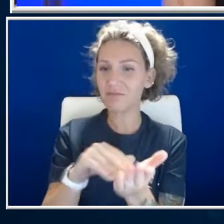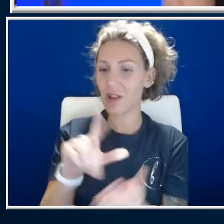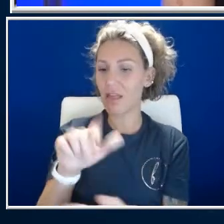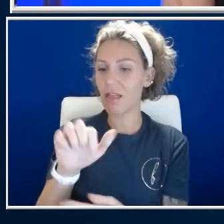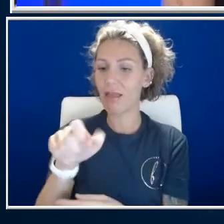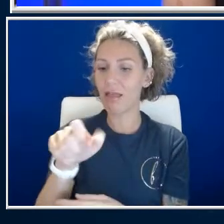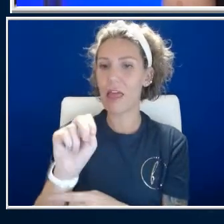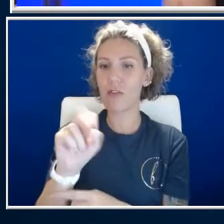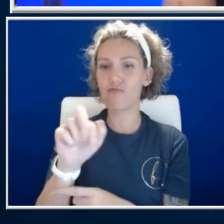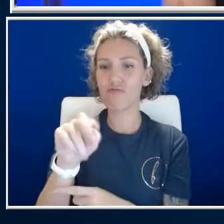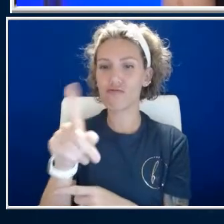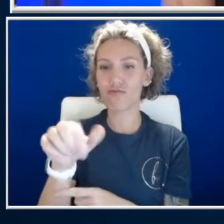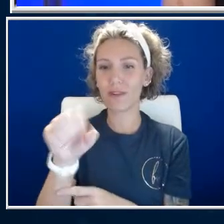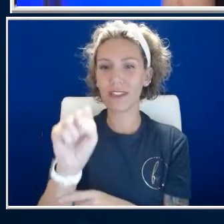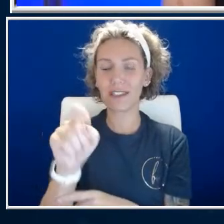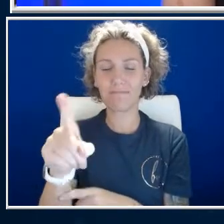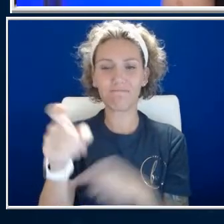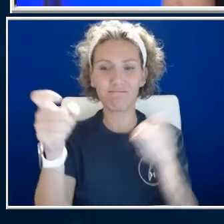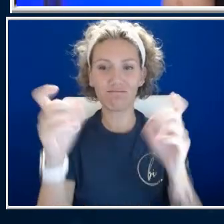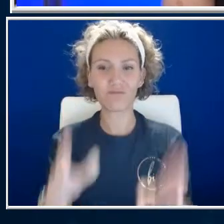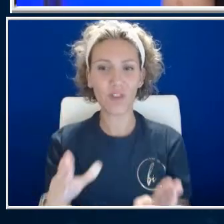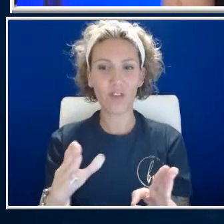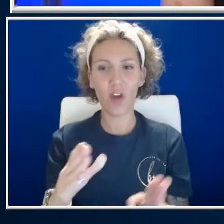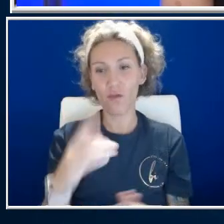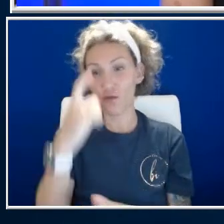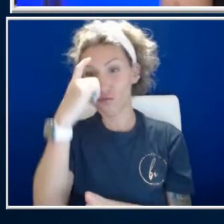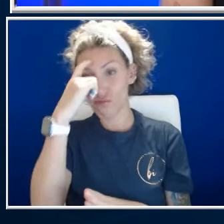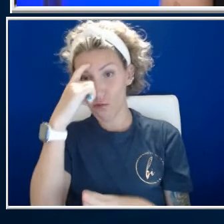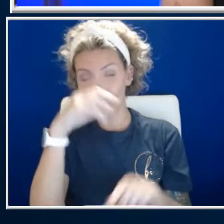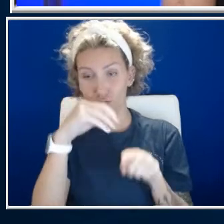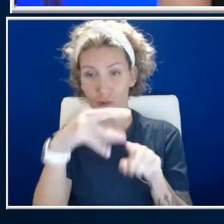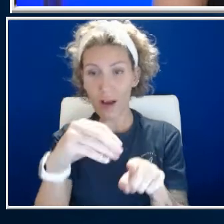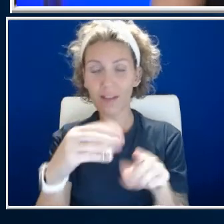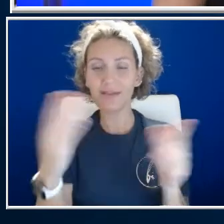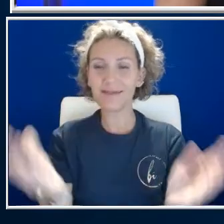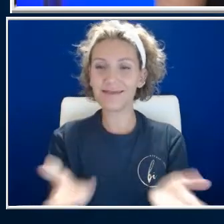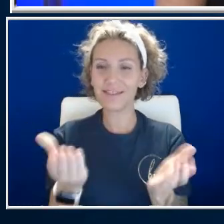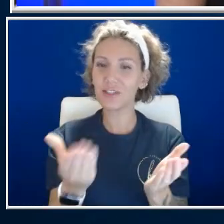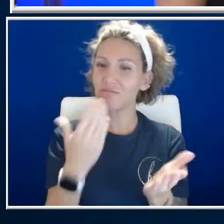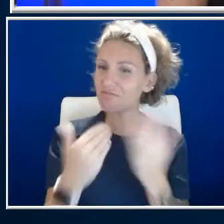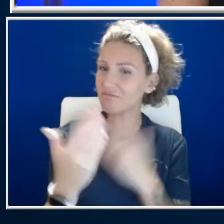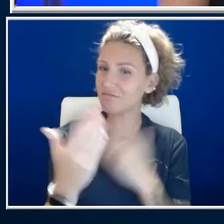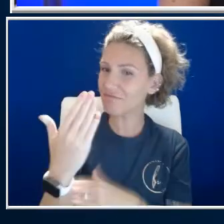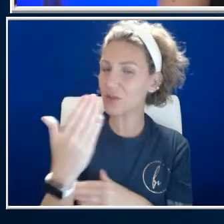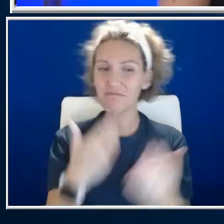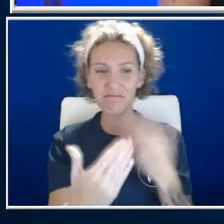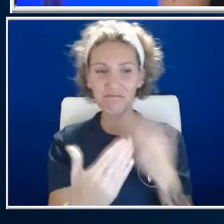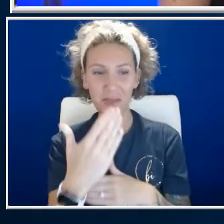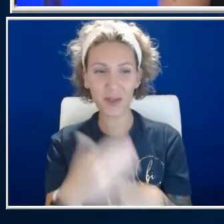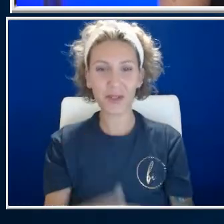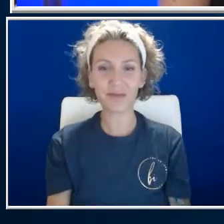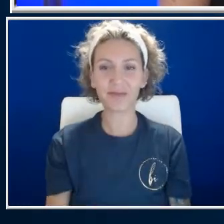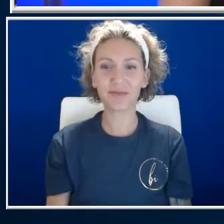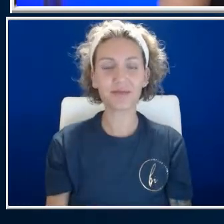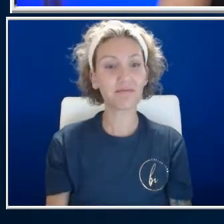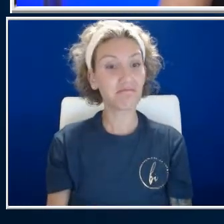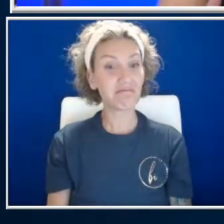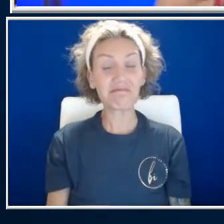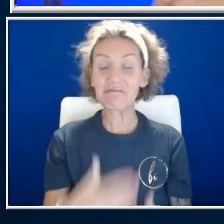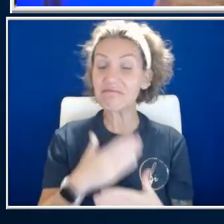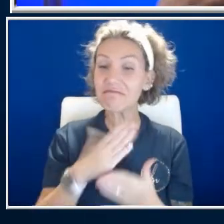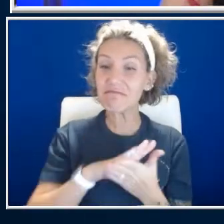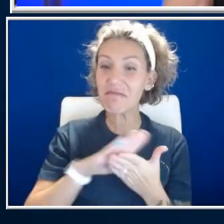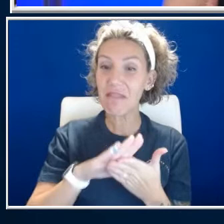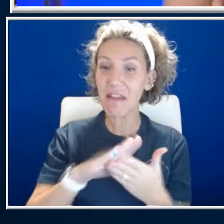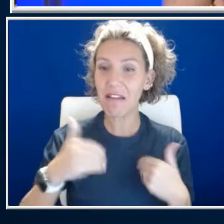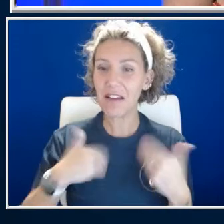Interventional Neuroradiology here at the health system. Dr. Reeves, good morning. Good morning. Good to have you. So before we talk about these new shields,